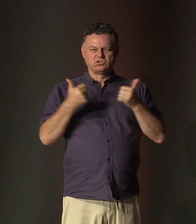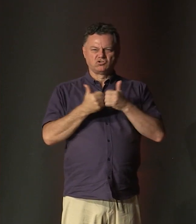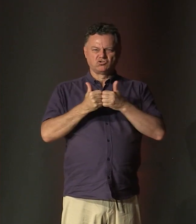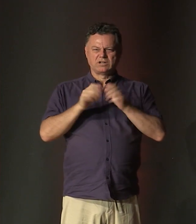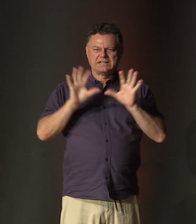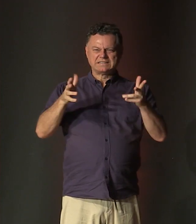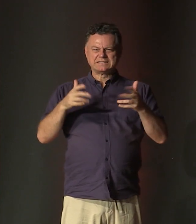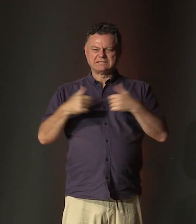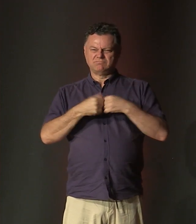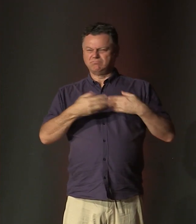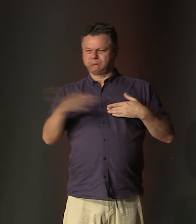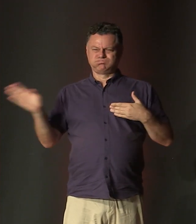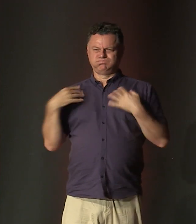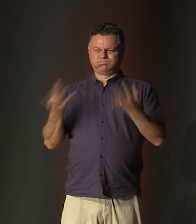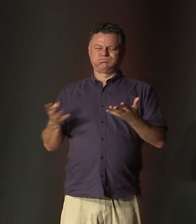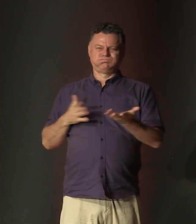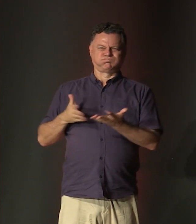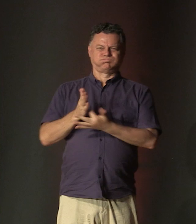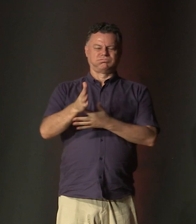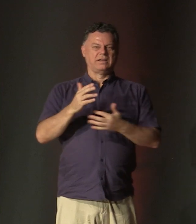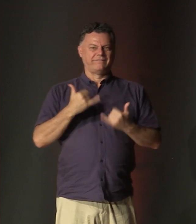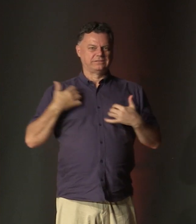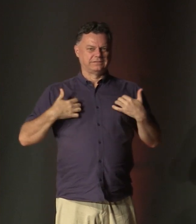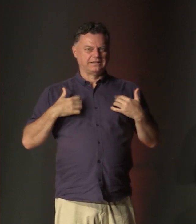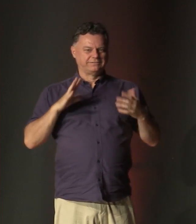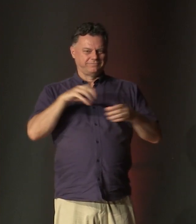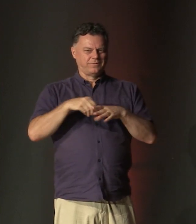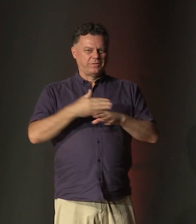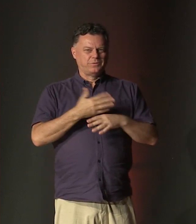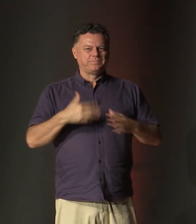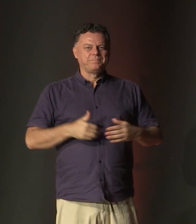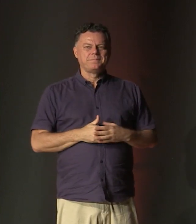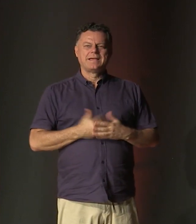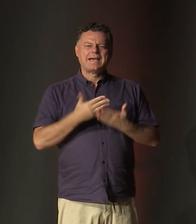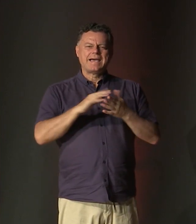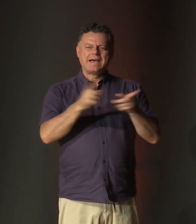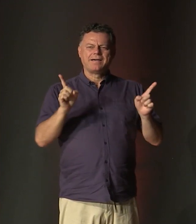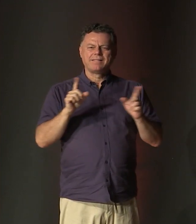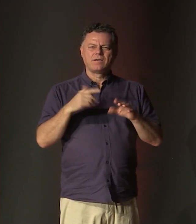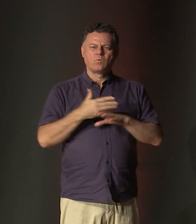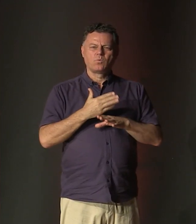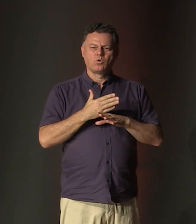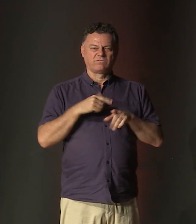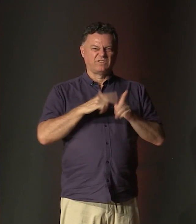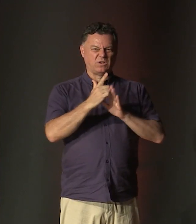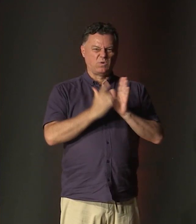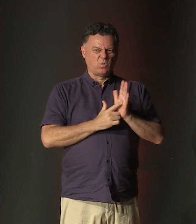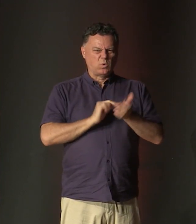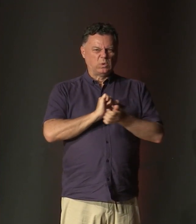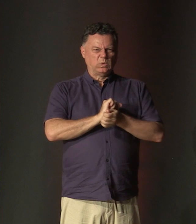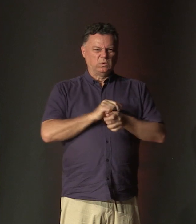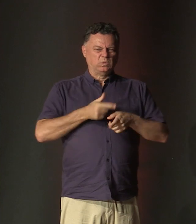exciting. But in order to know what these agencies do and how they can do it legally, you